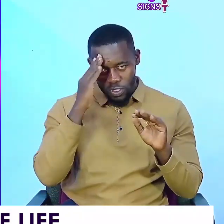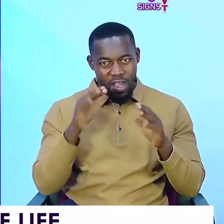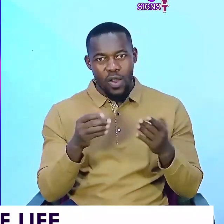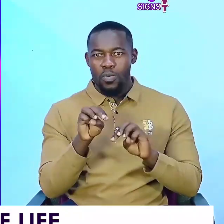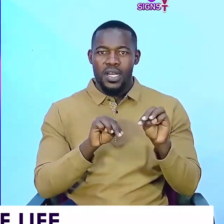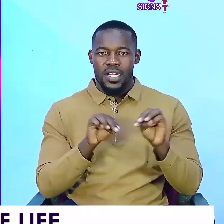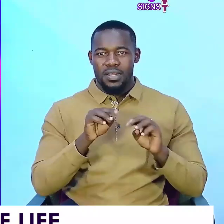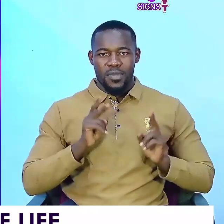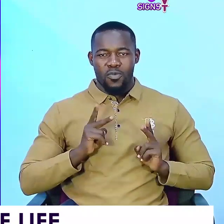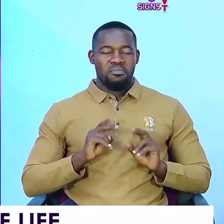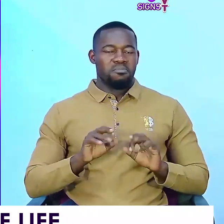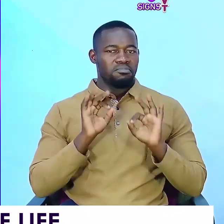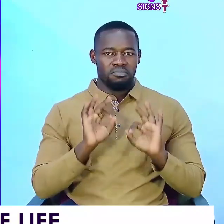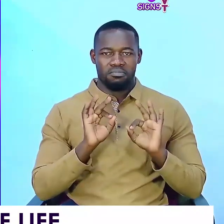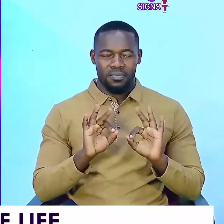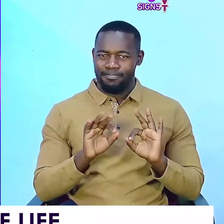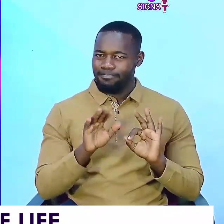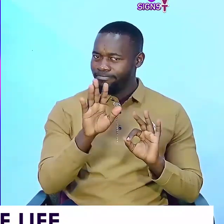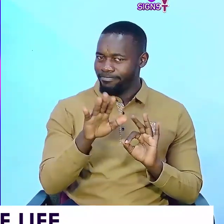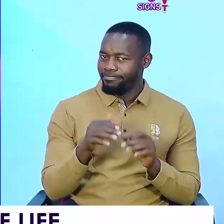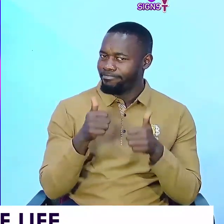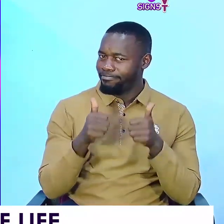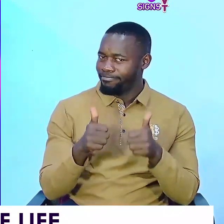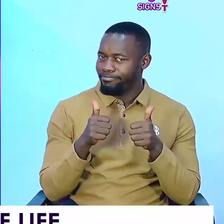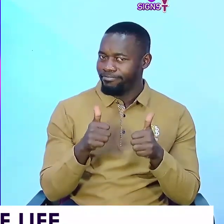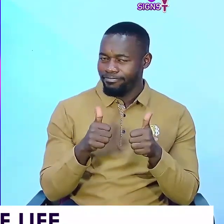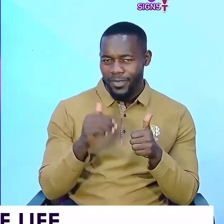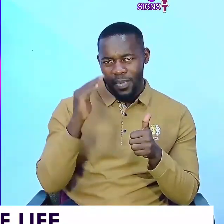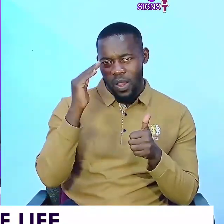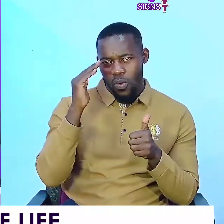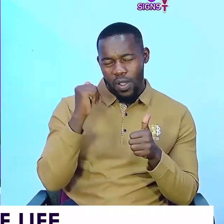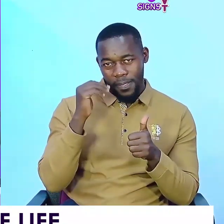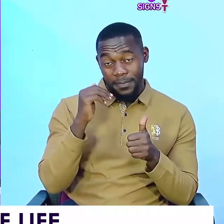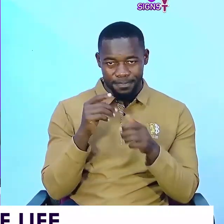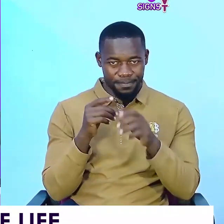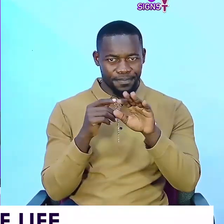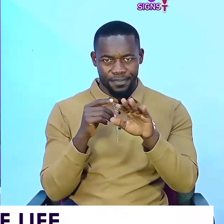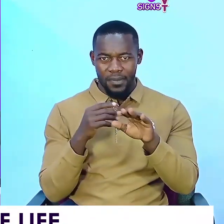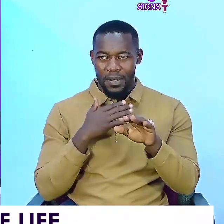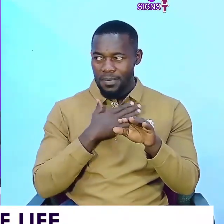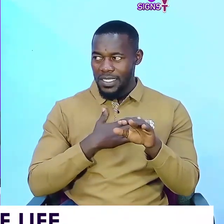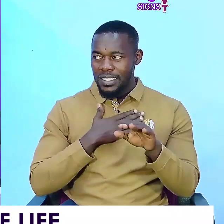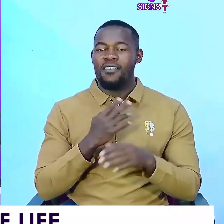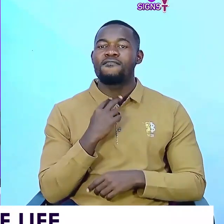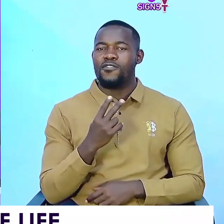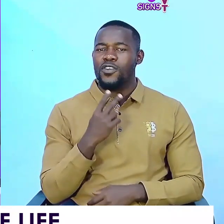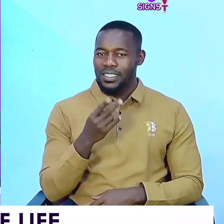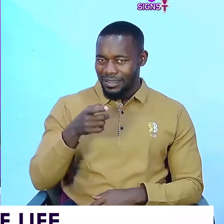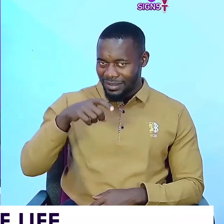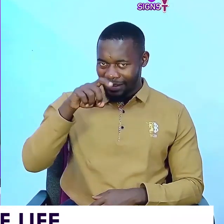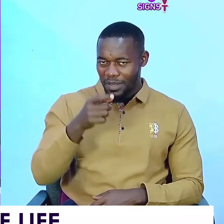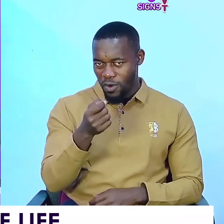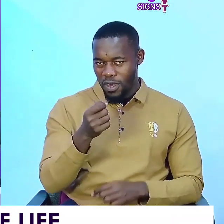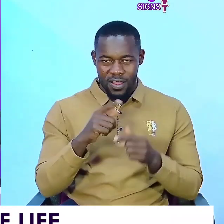him that. It's amazing. And I would request you to lift up your voice slightly higher so